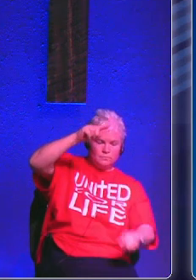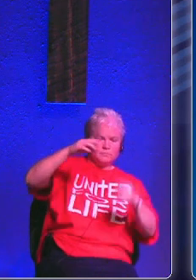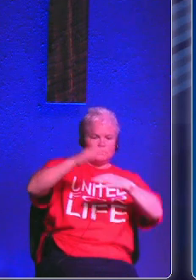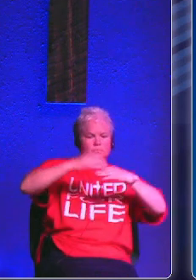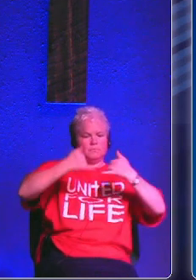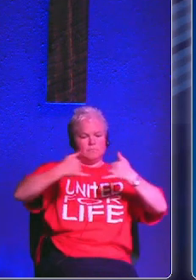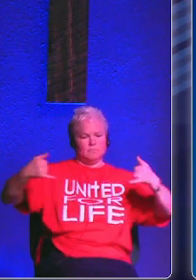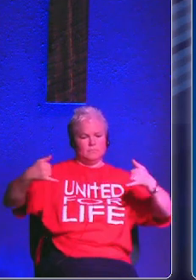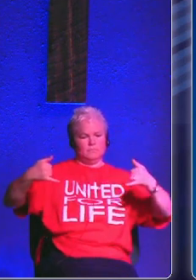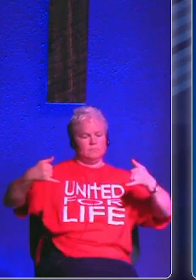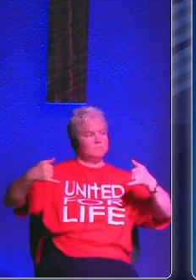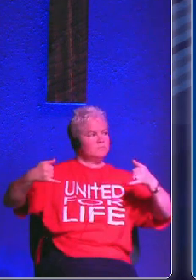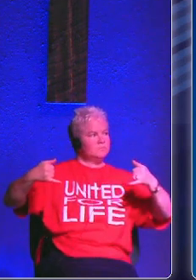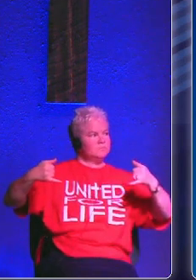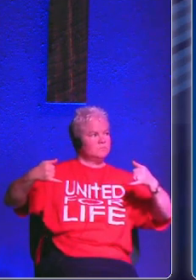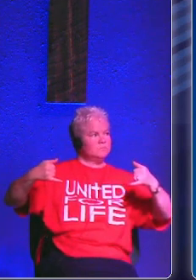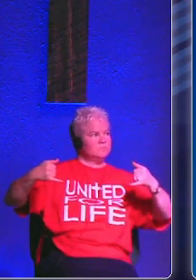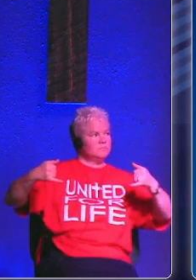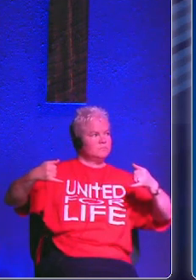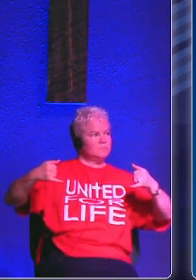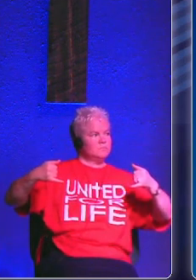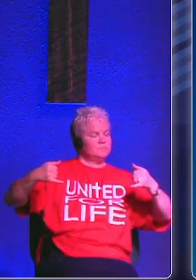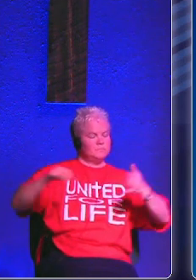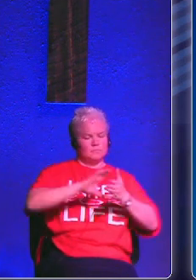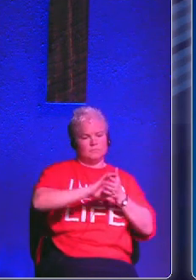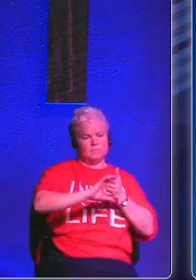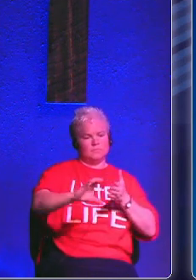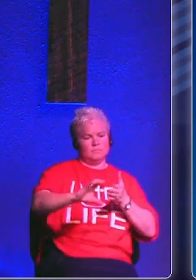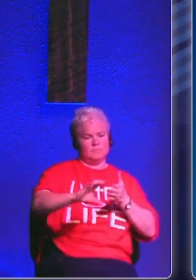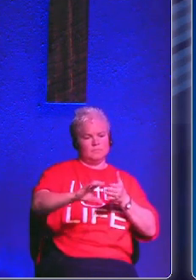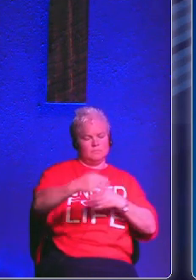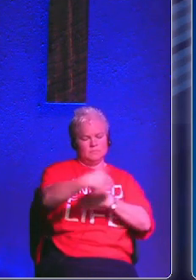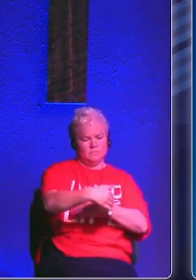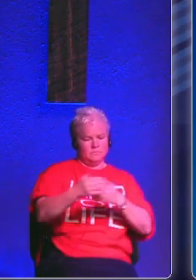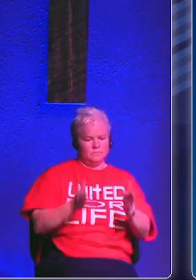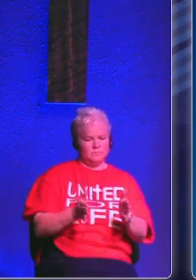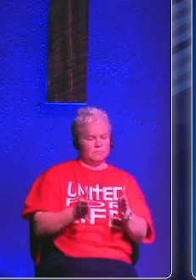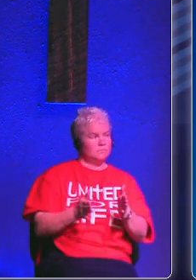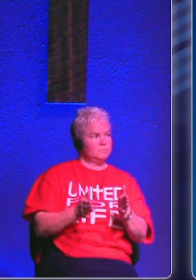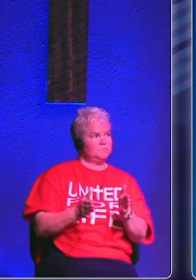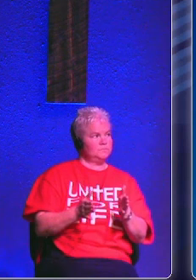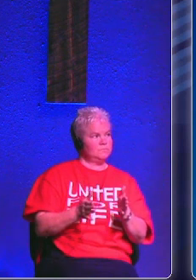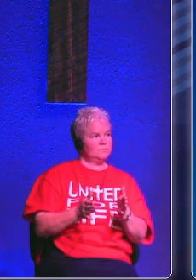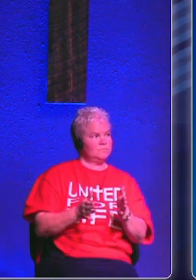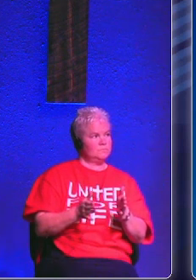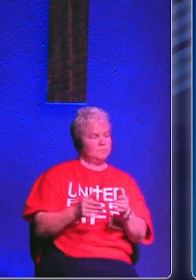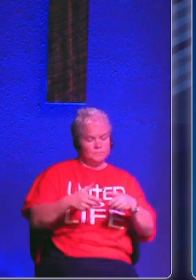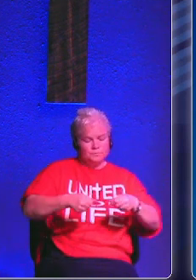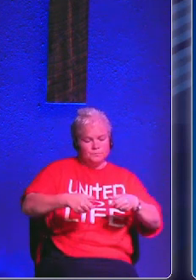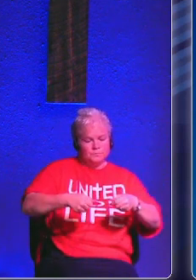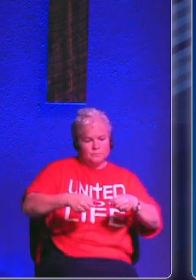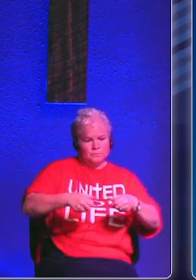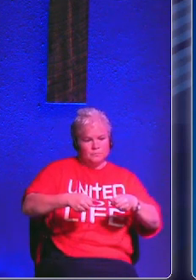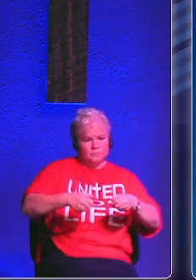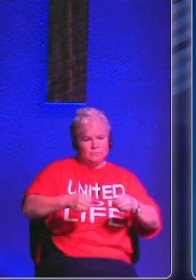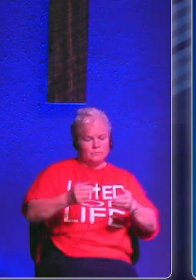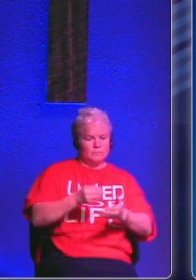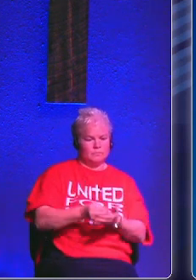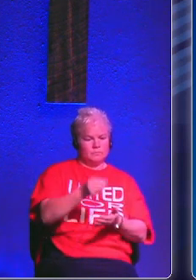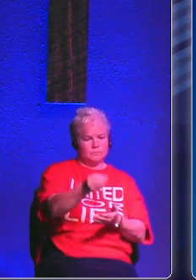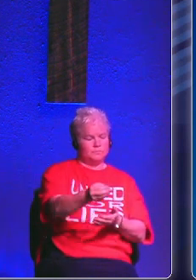the online giving, or you can designate it when you mail it, or use the giving box or anything. But you can text your